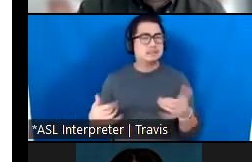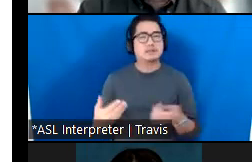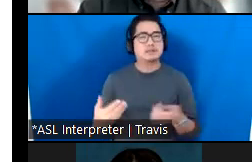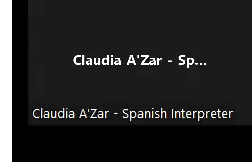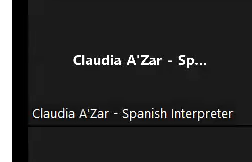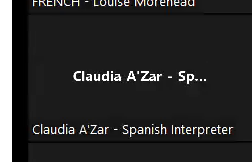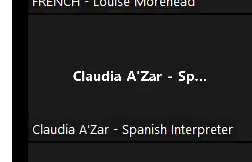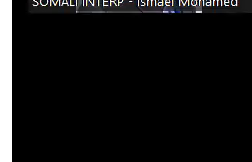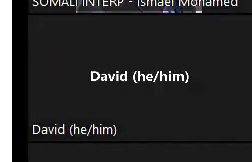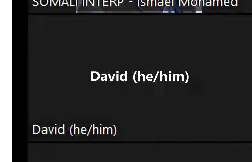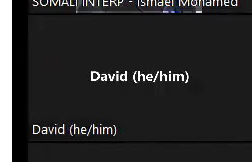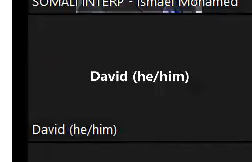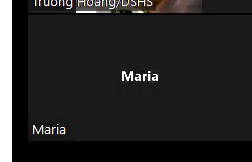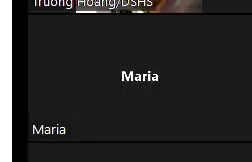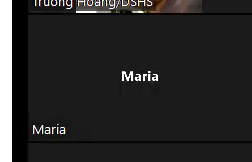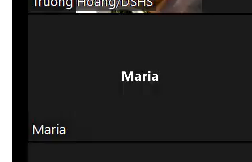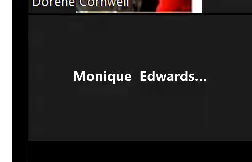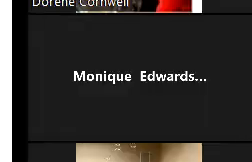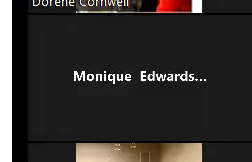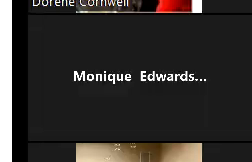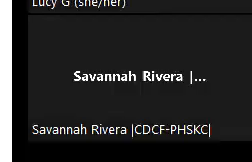cases in King County every single day.